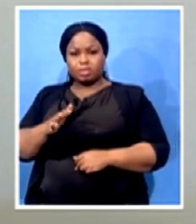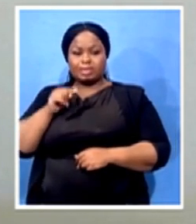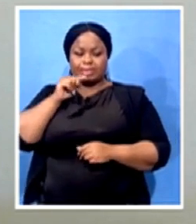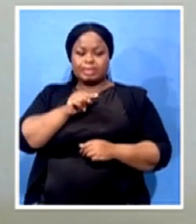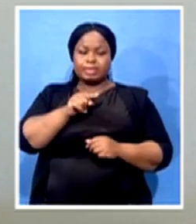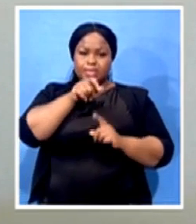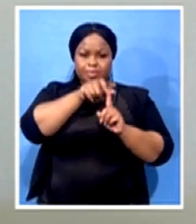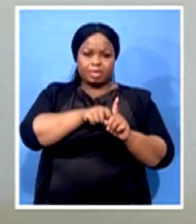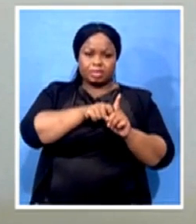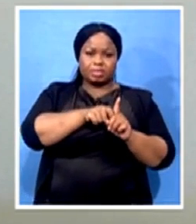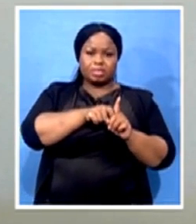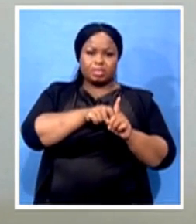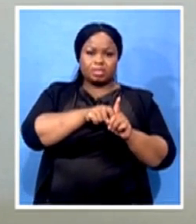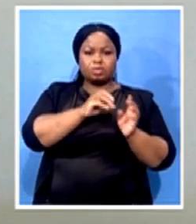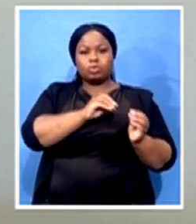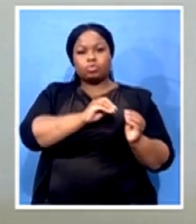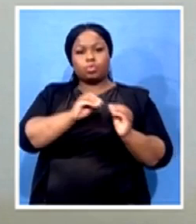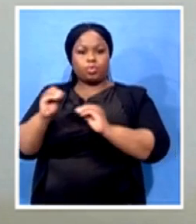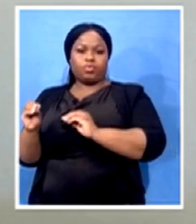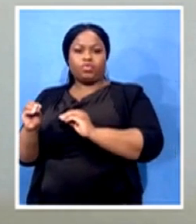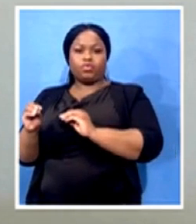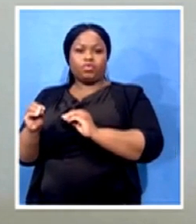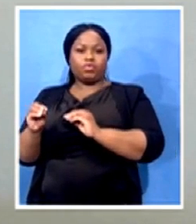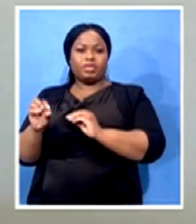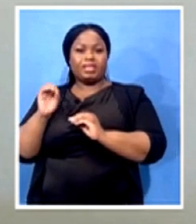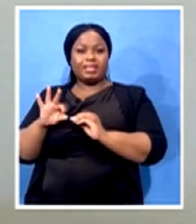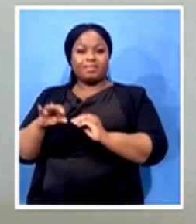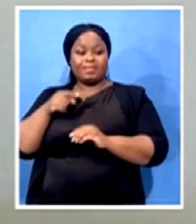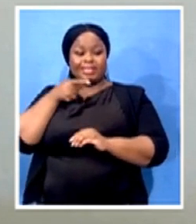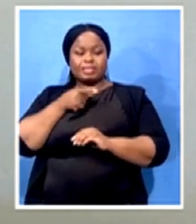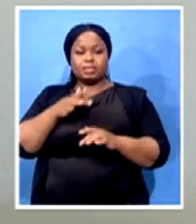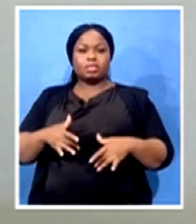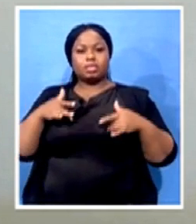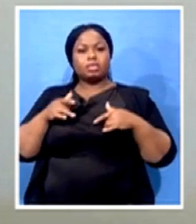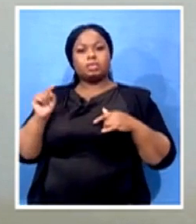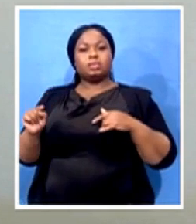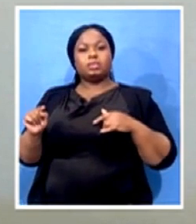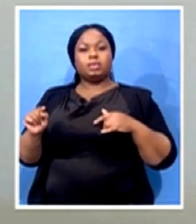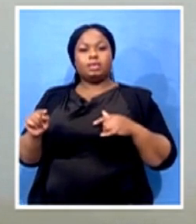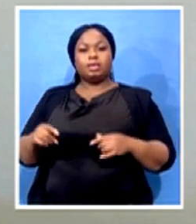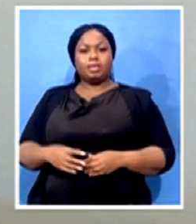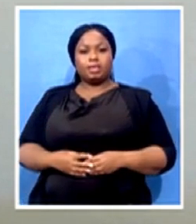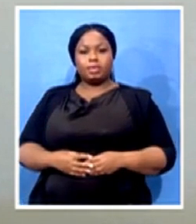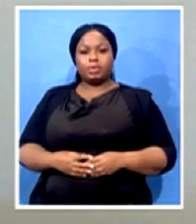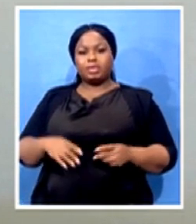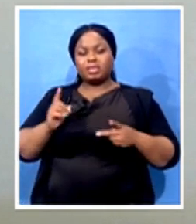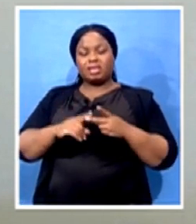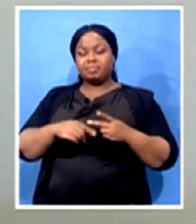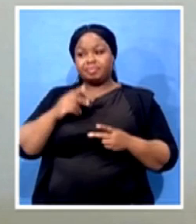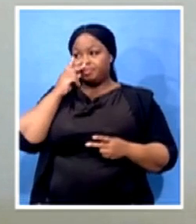the accused is currently based. So it looks quite easy, the